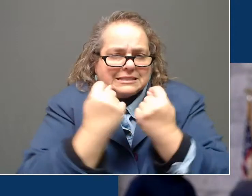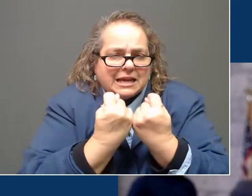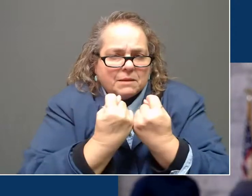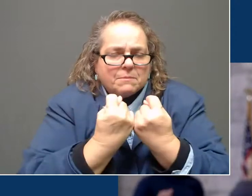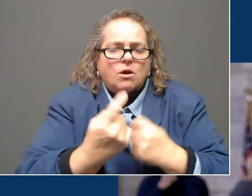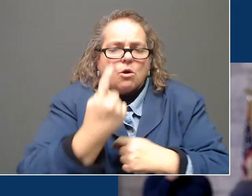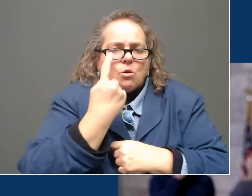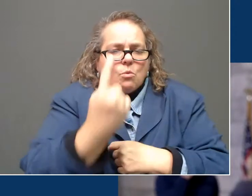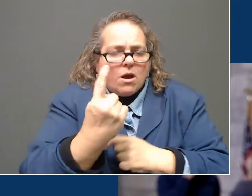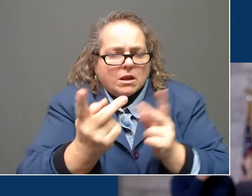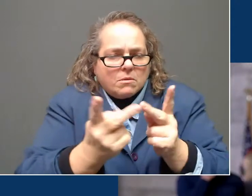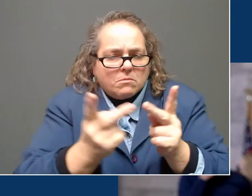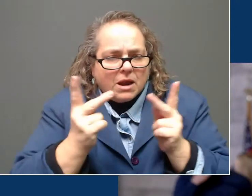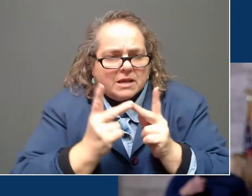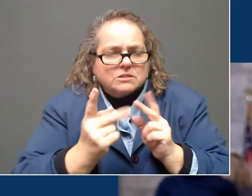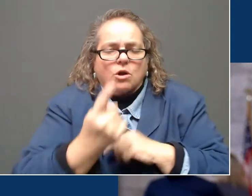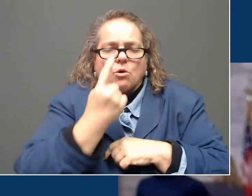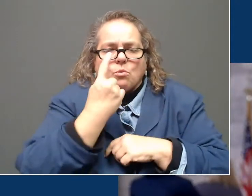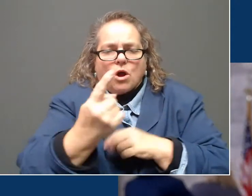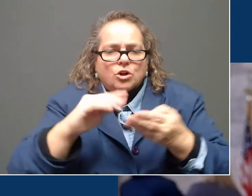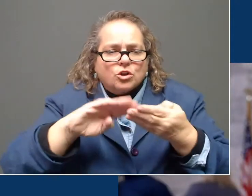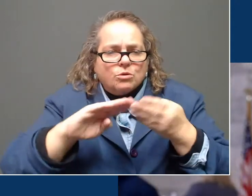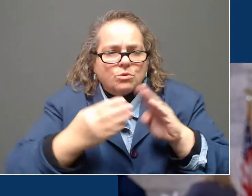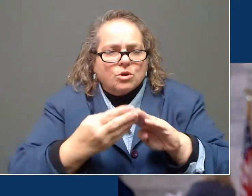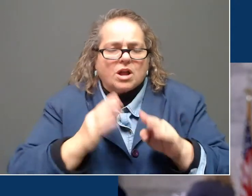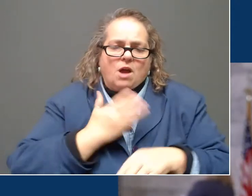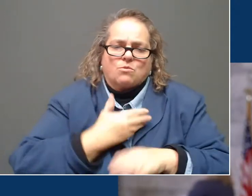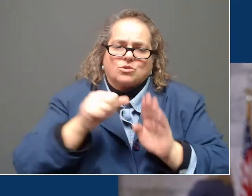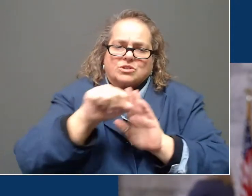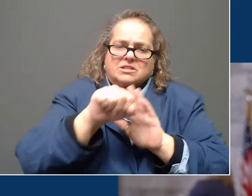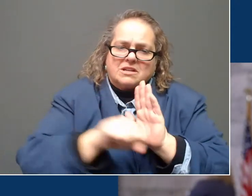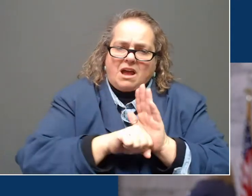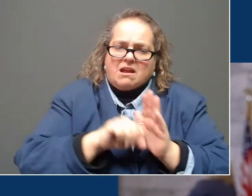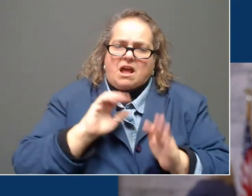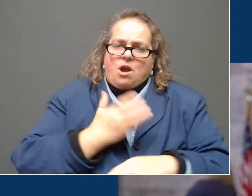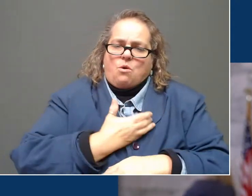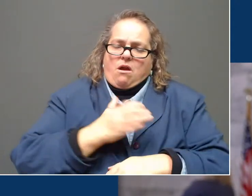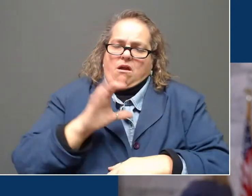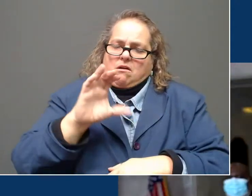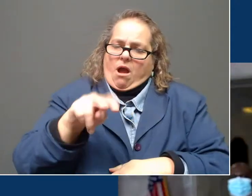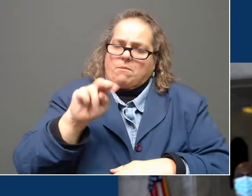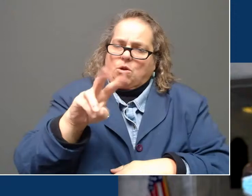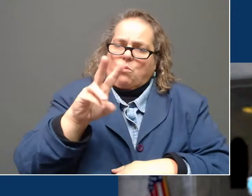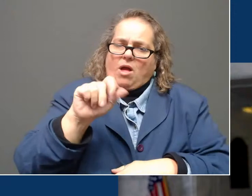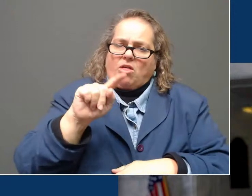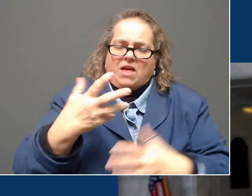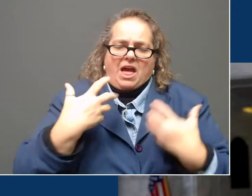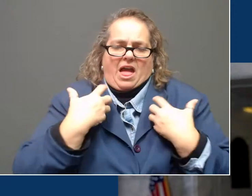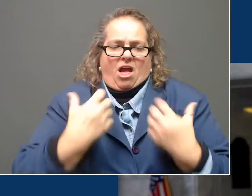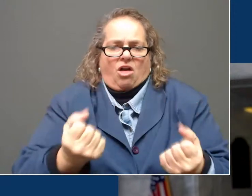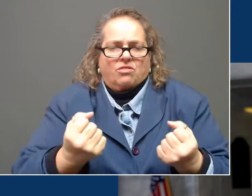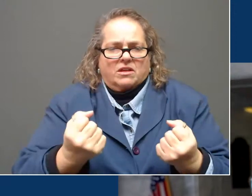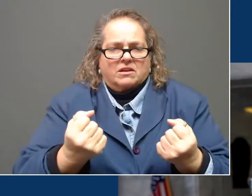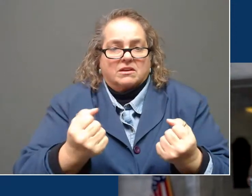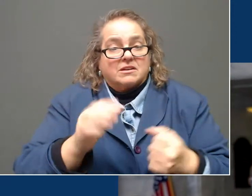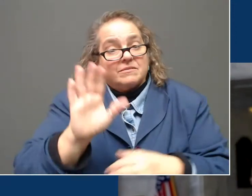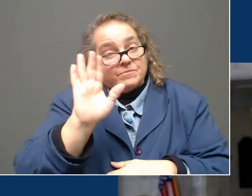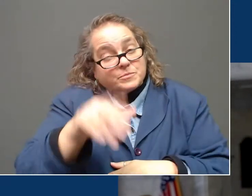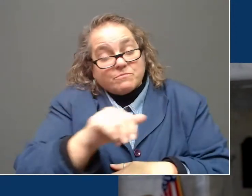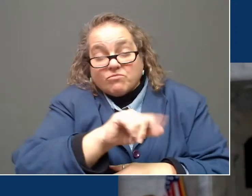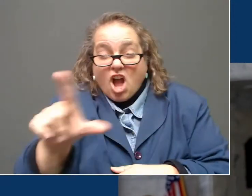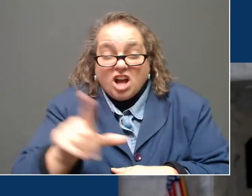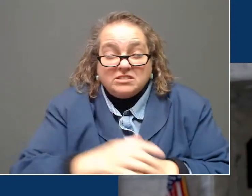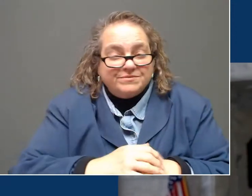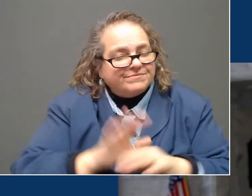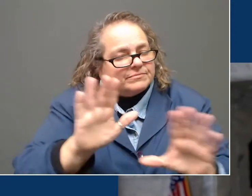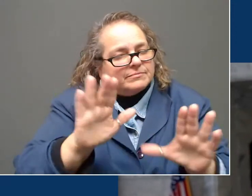a healthier Kentucky. And I encourage everybody to go out and get it as soon as it's offered to you, because that's our way to get back serving